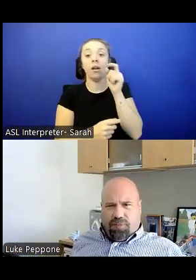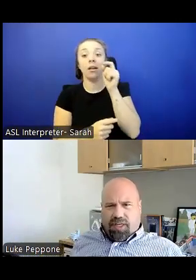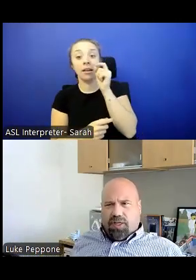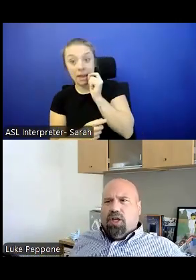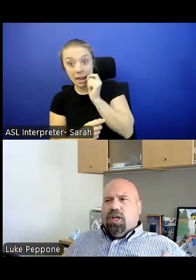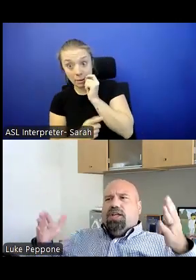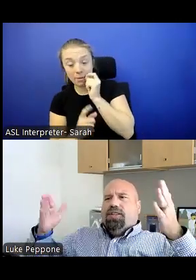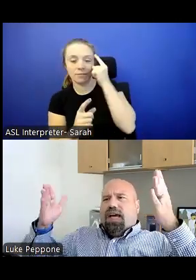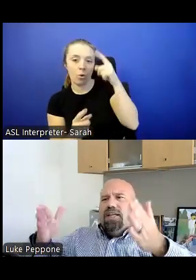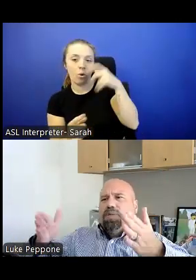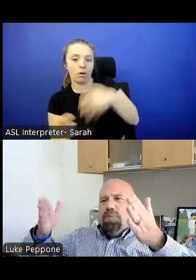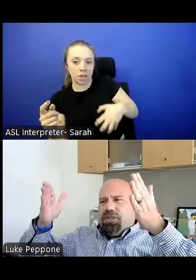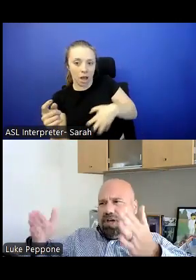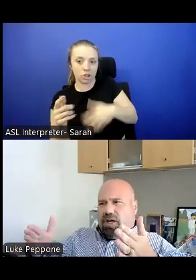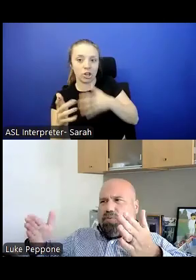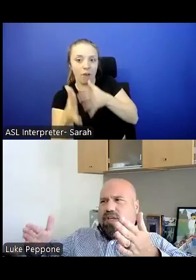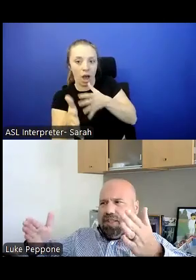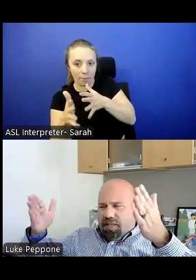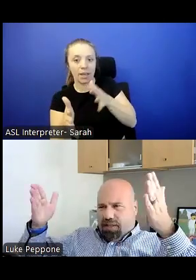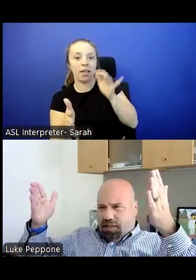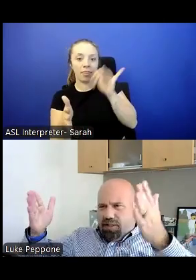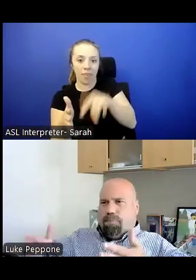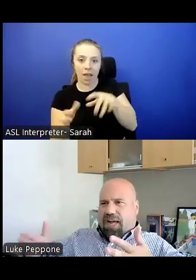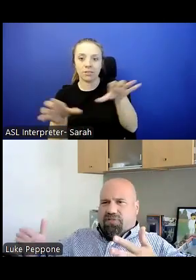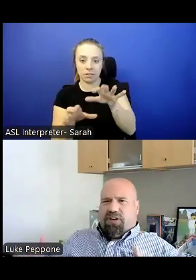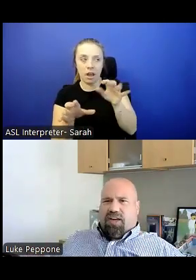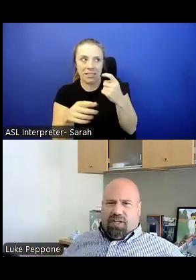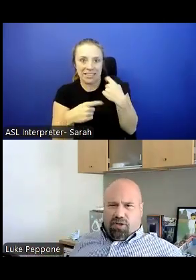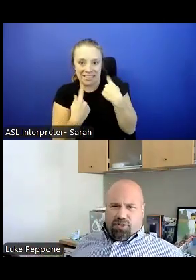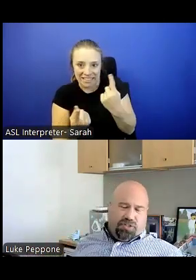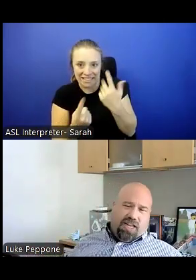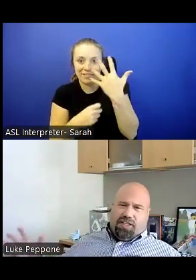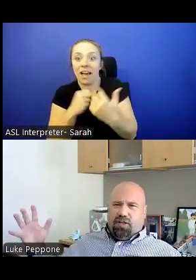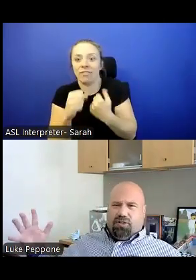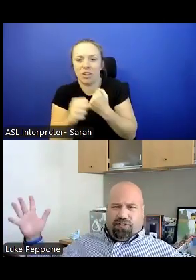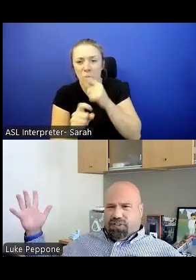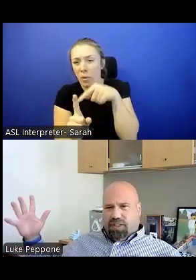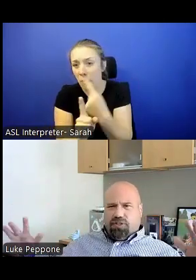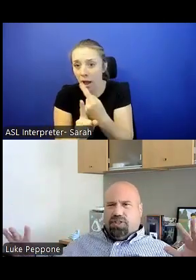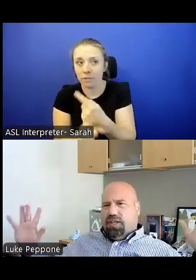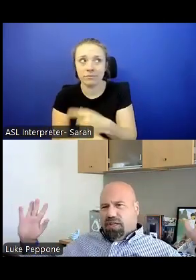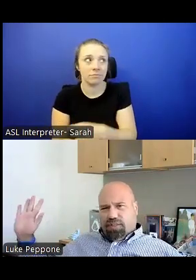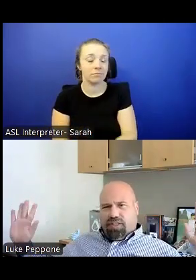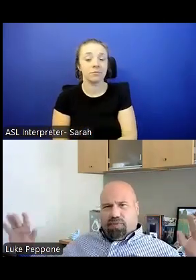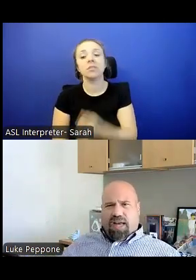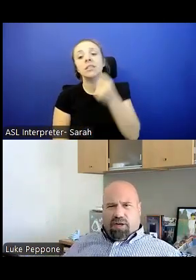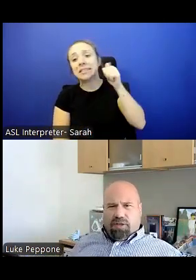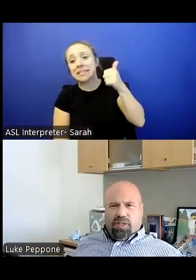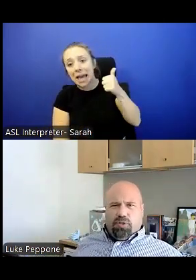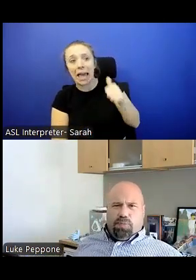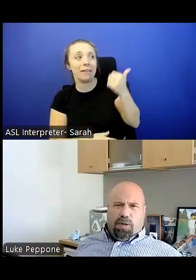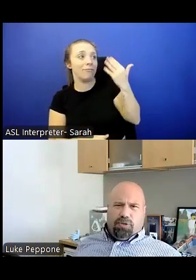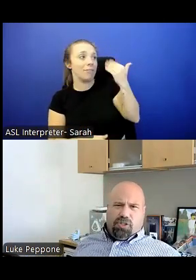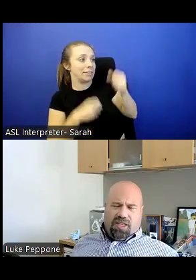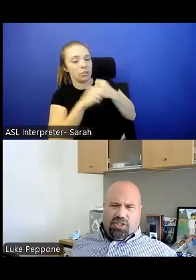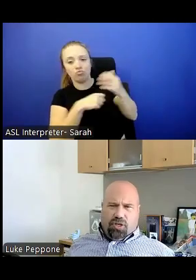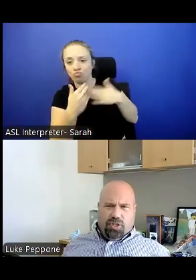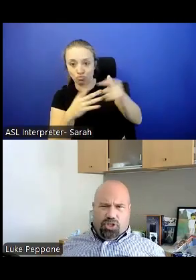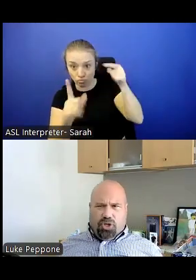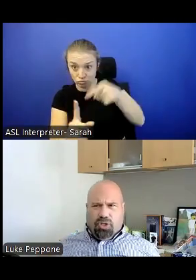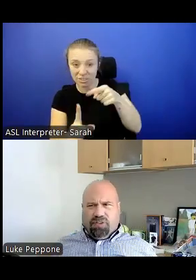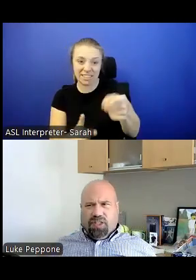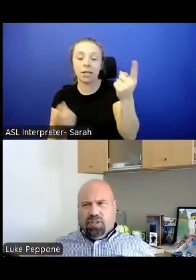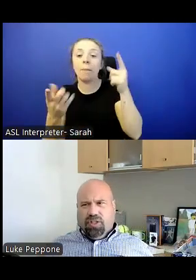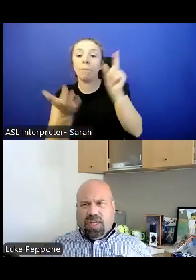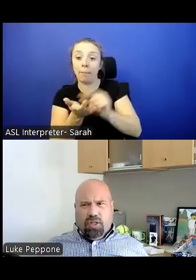and vomiting that has been done within the past 5 years, 10 years, 15 years, doesn't matter. This was published last year in